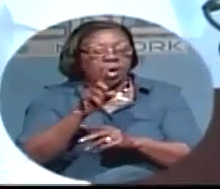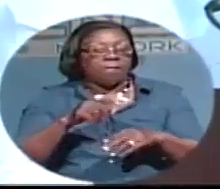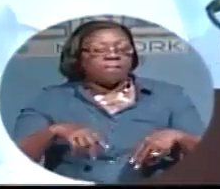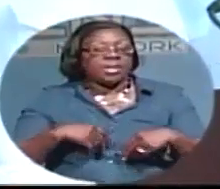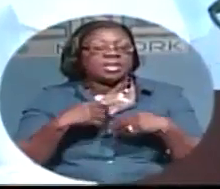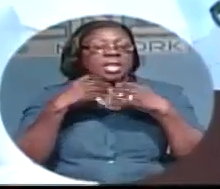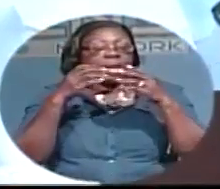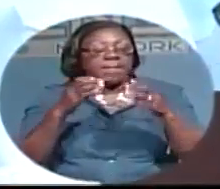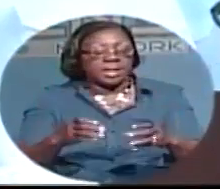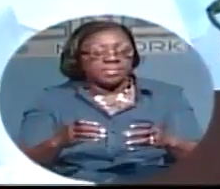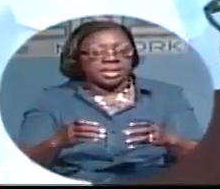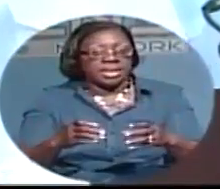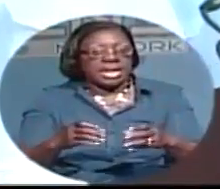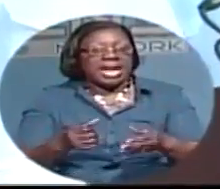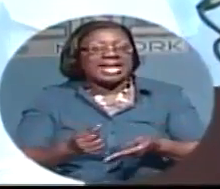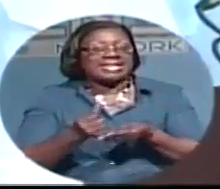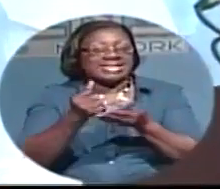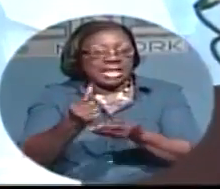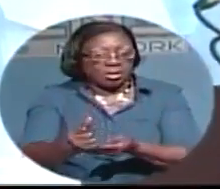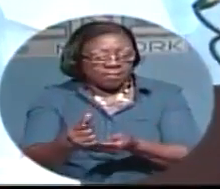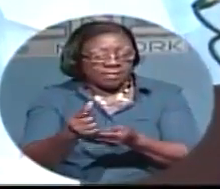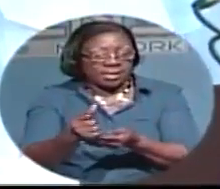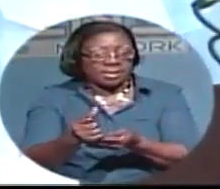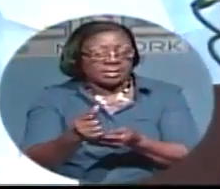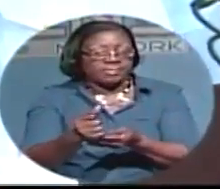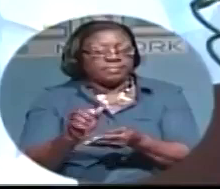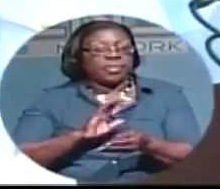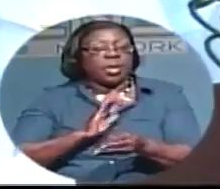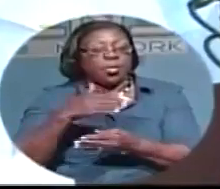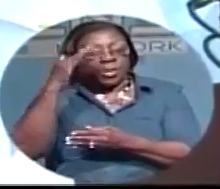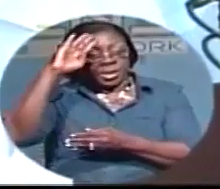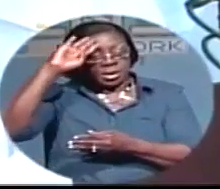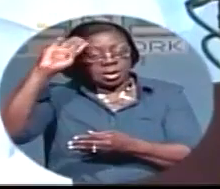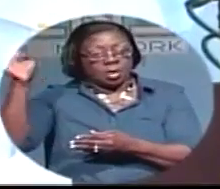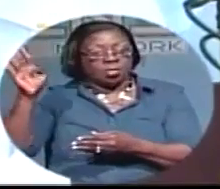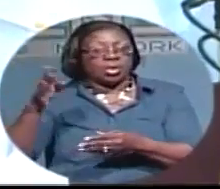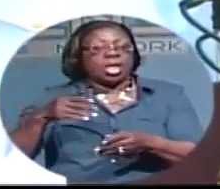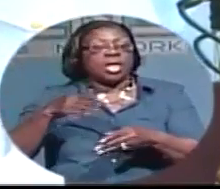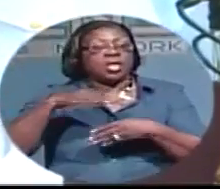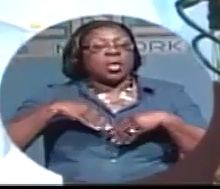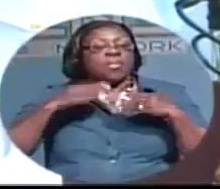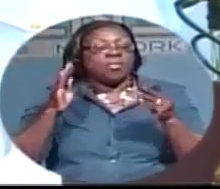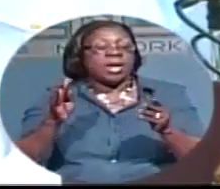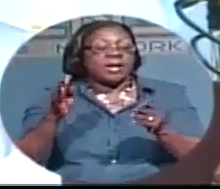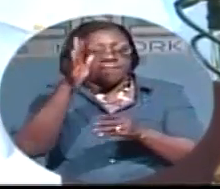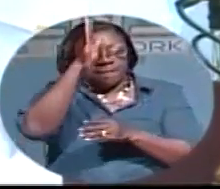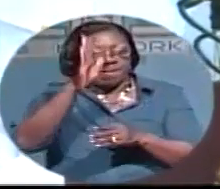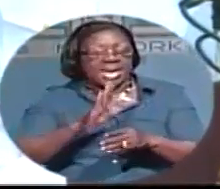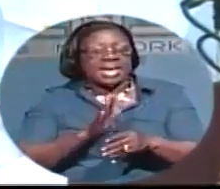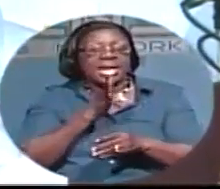commitment and sacrifice. We salute the brave men and women who left